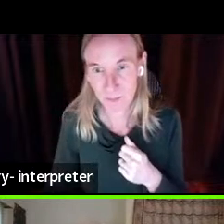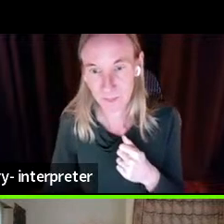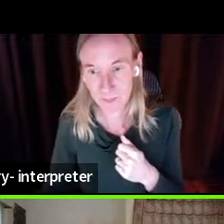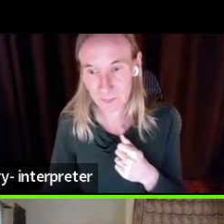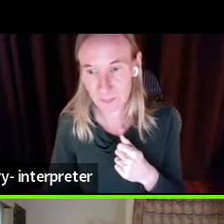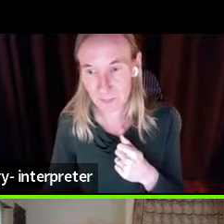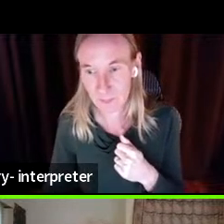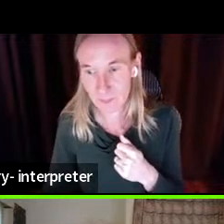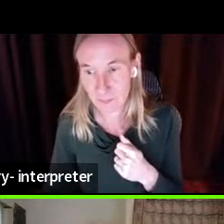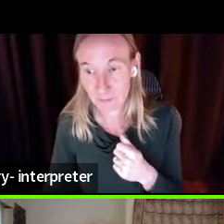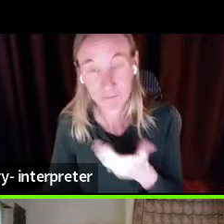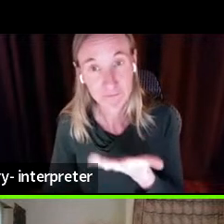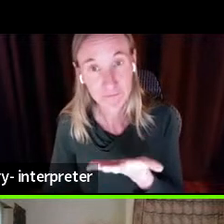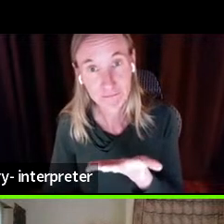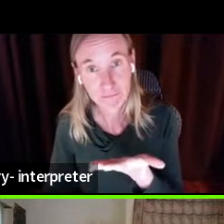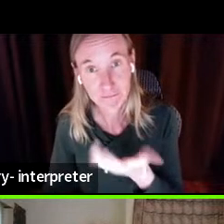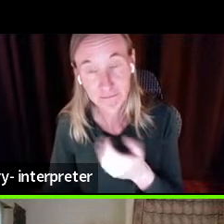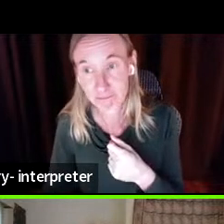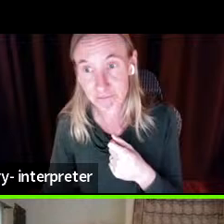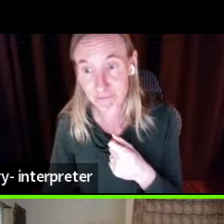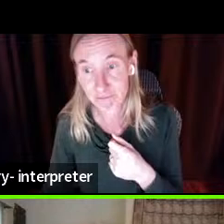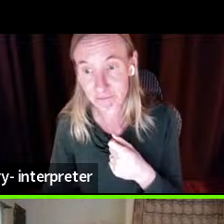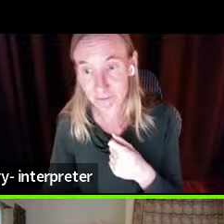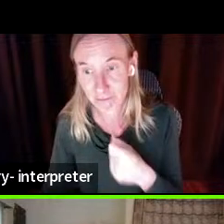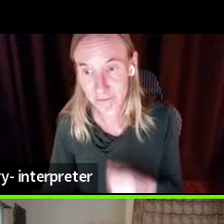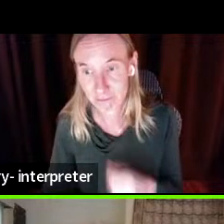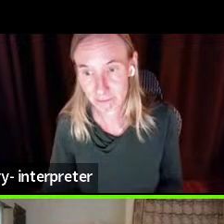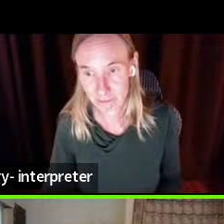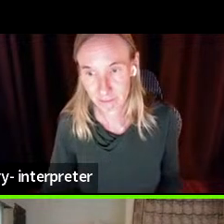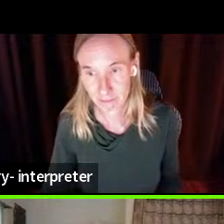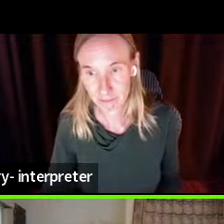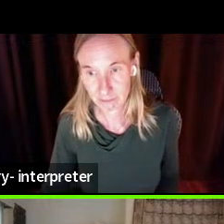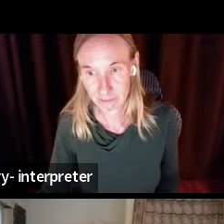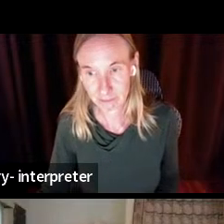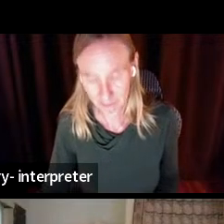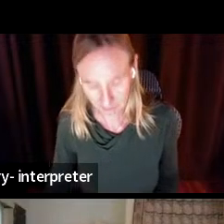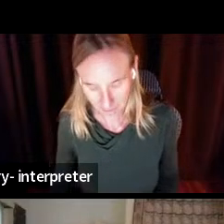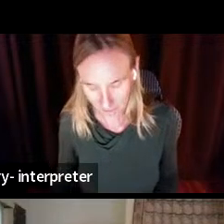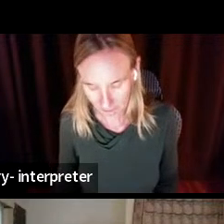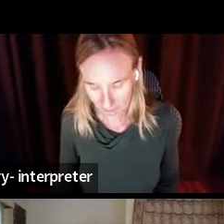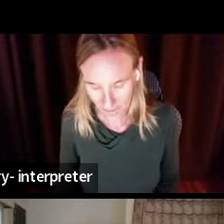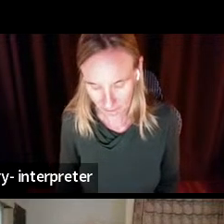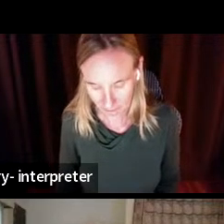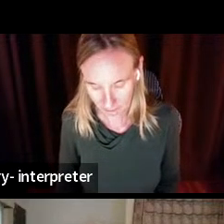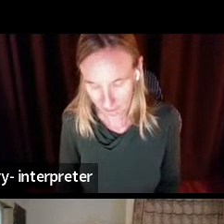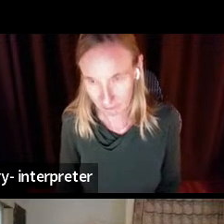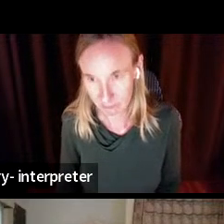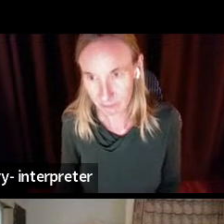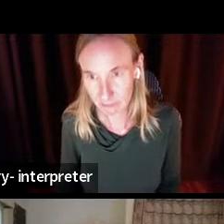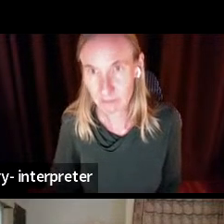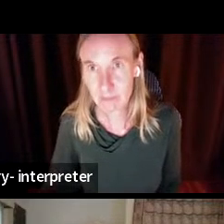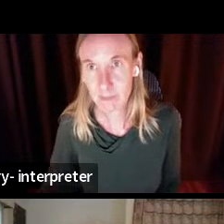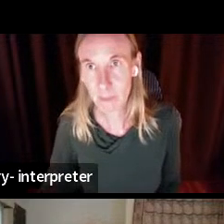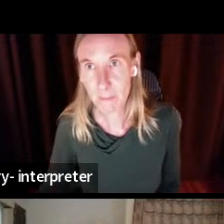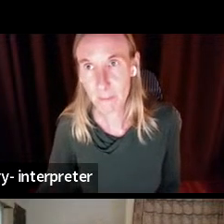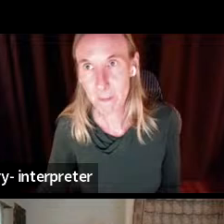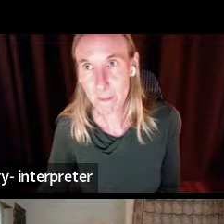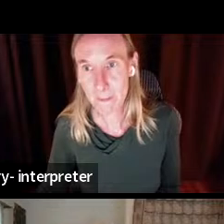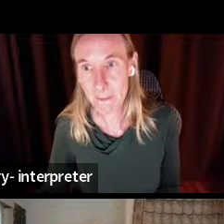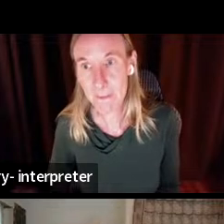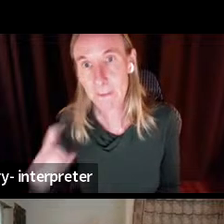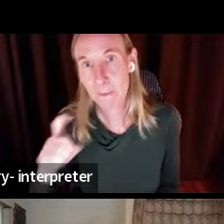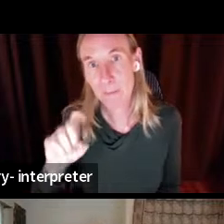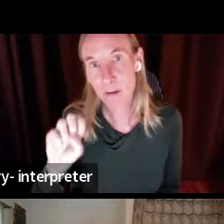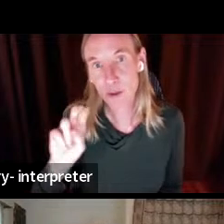so suzanna would you like to join us yes i would thank you for the record susanna davis